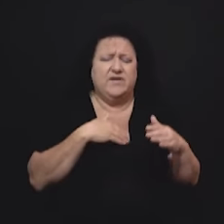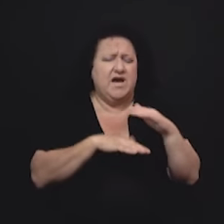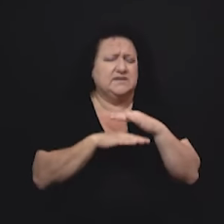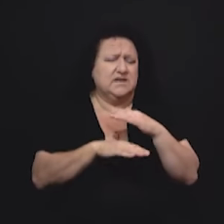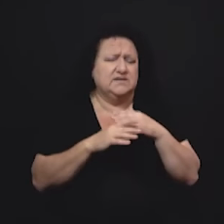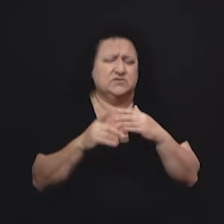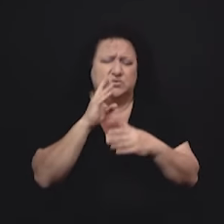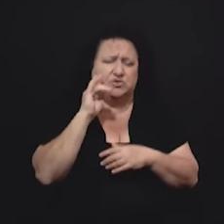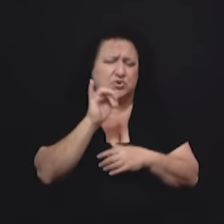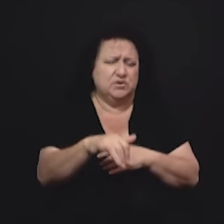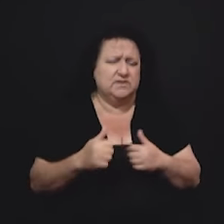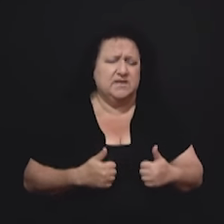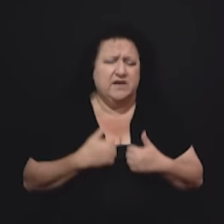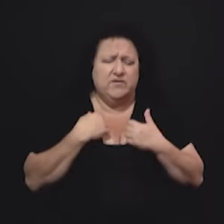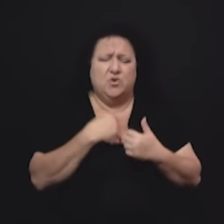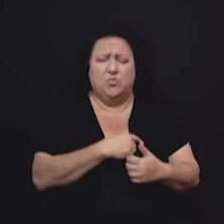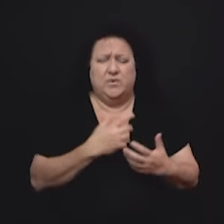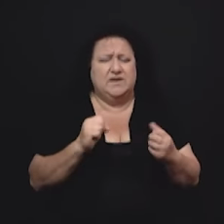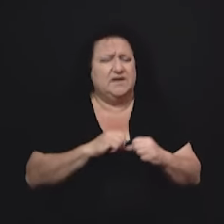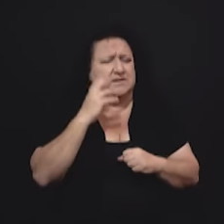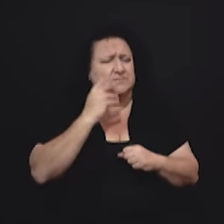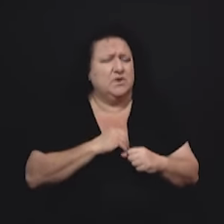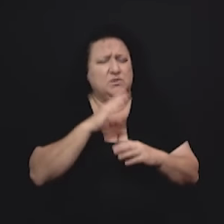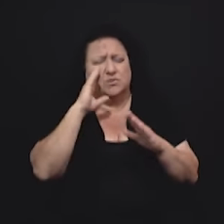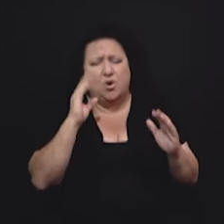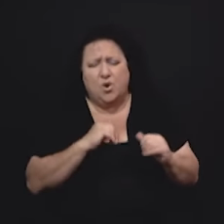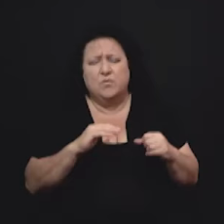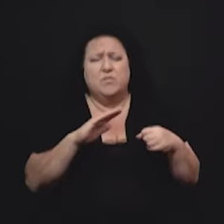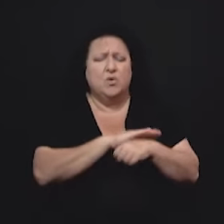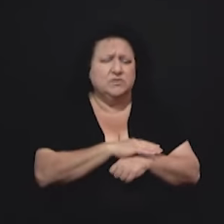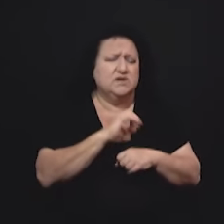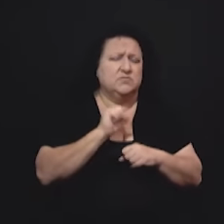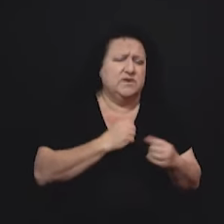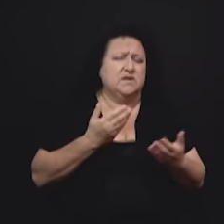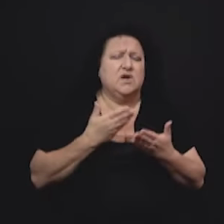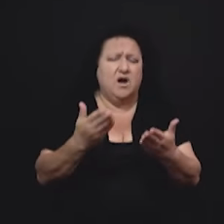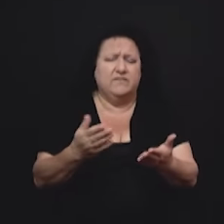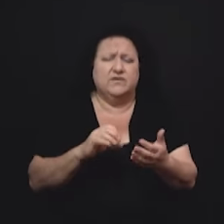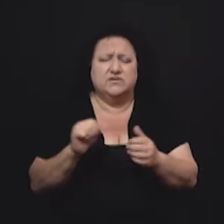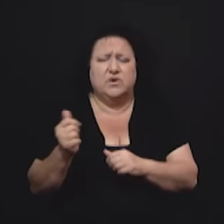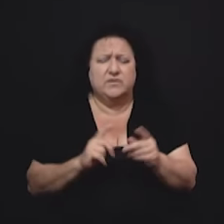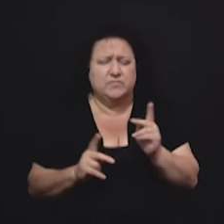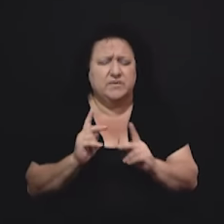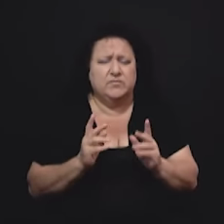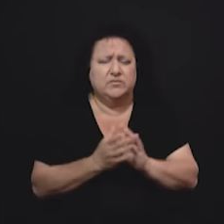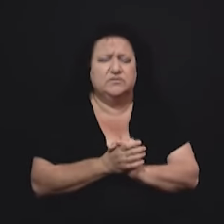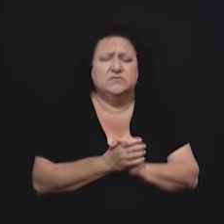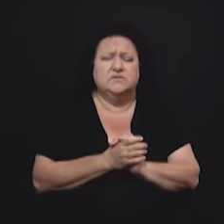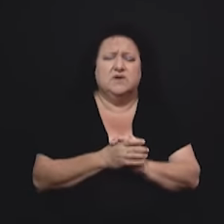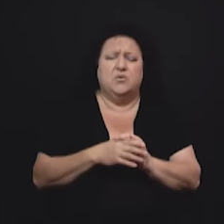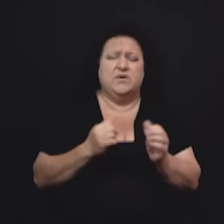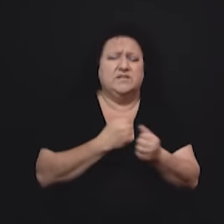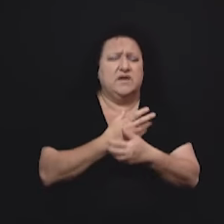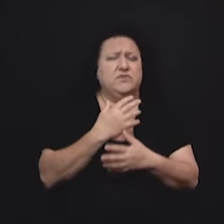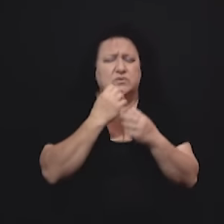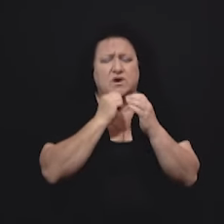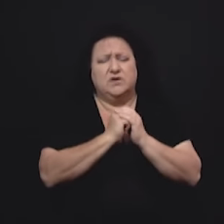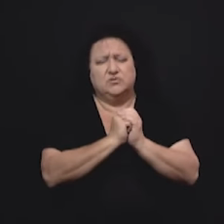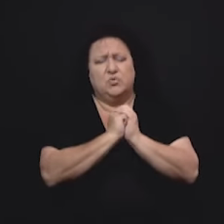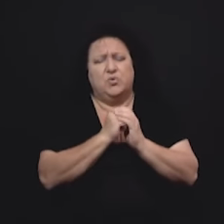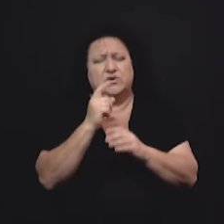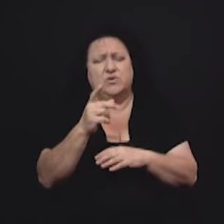hope. We have access to wholeness, and we can carry that to others through him. We love you, we adore you, and we ask this in his name.